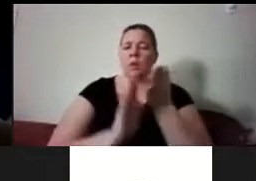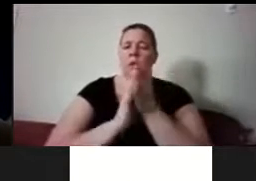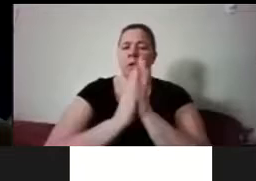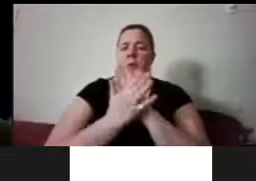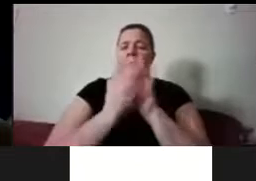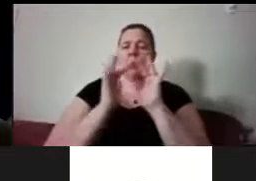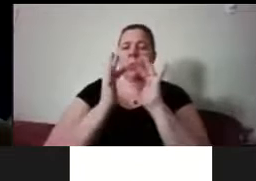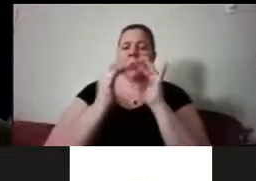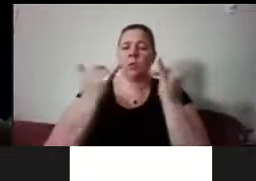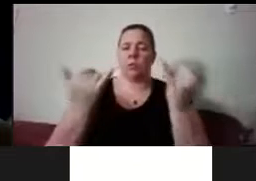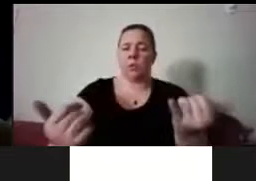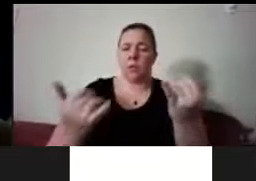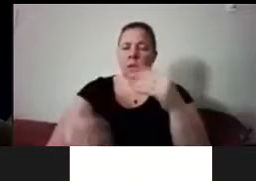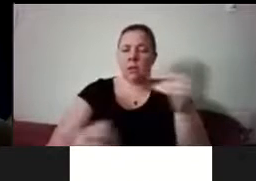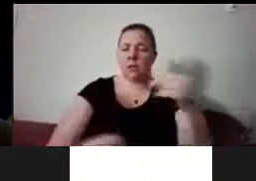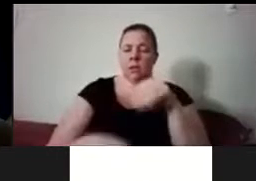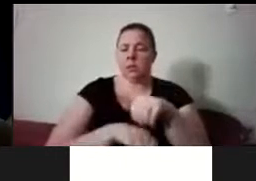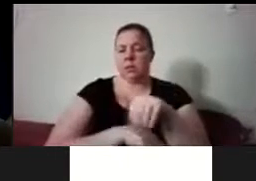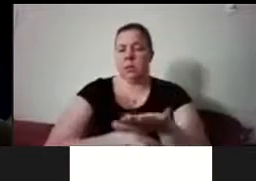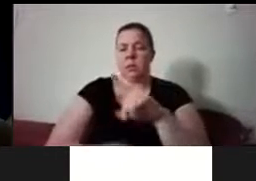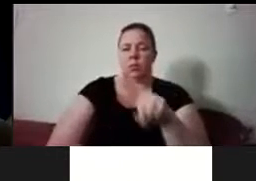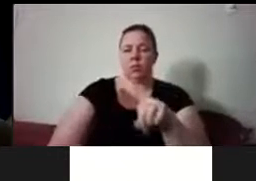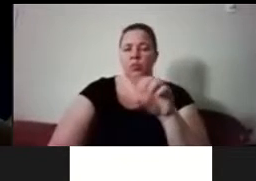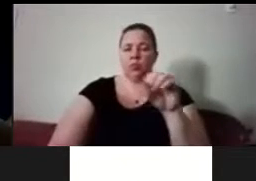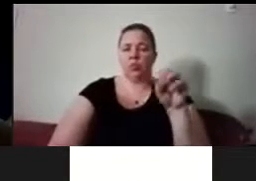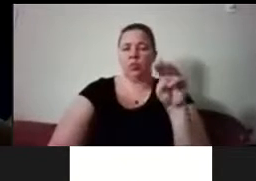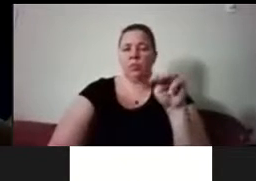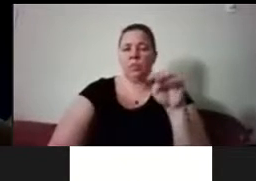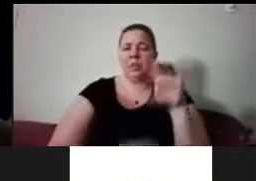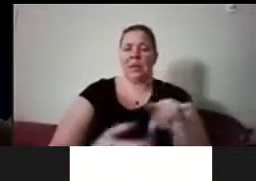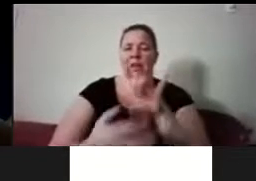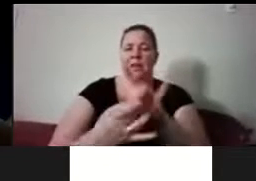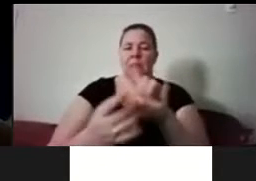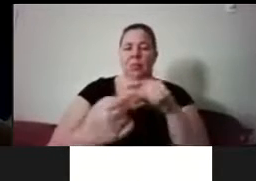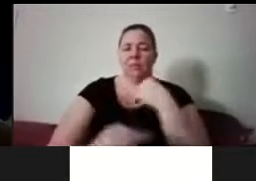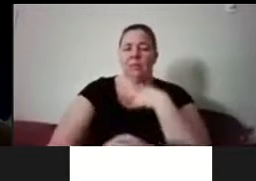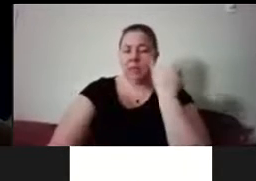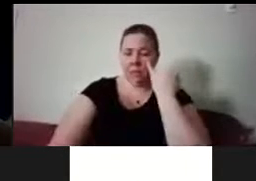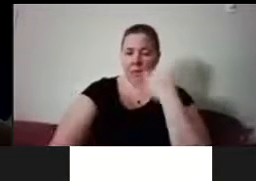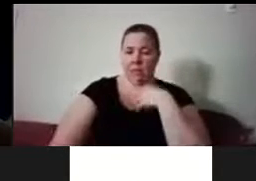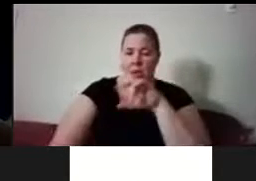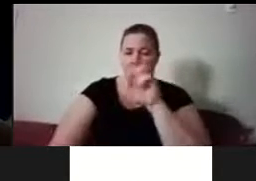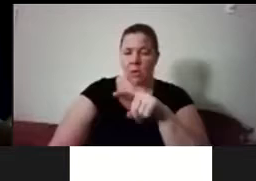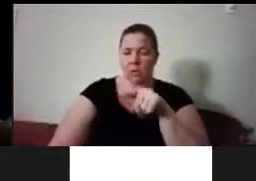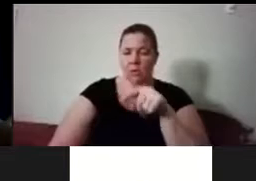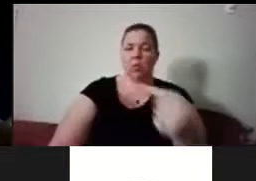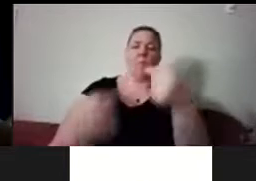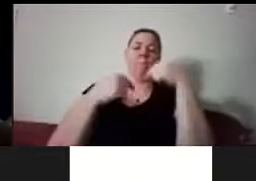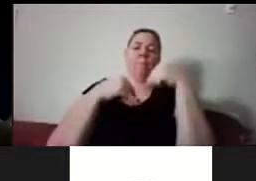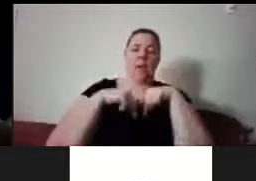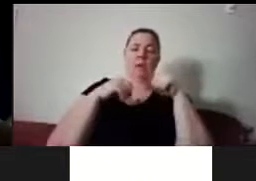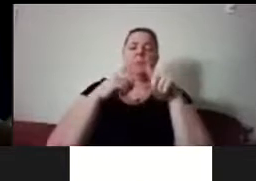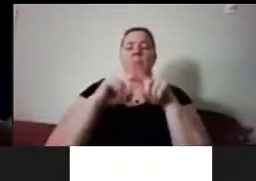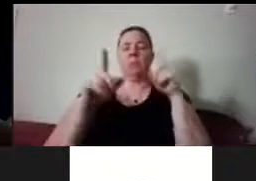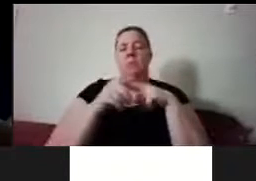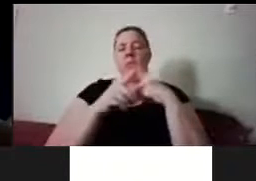today, and he sent the Zoom link to me. I'm sorry if my question will have to take you back, but